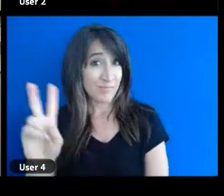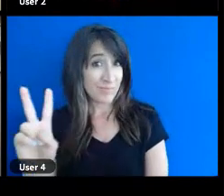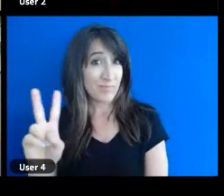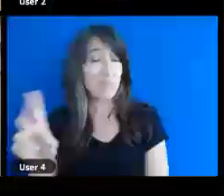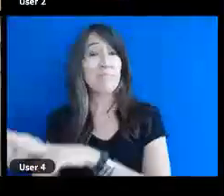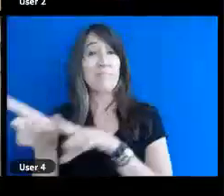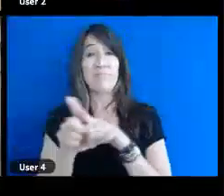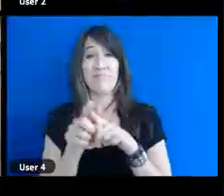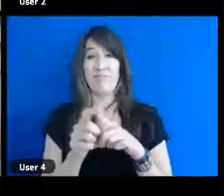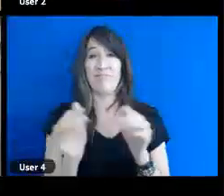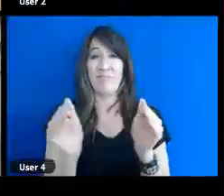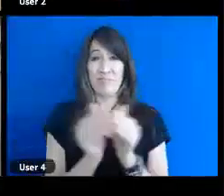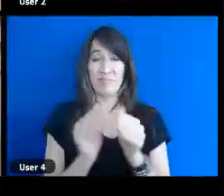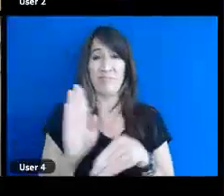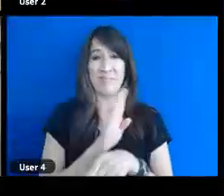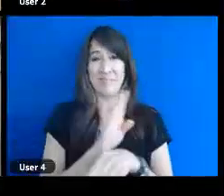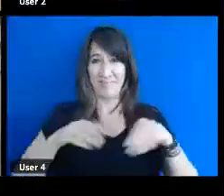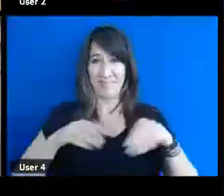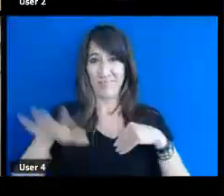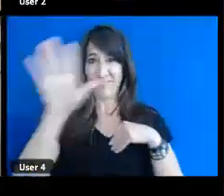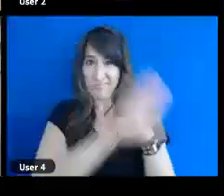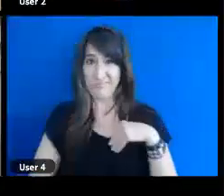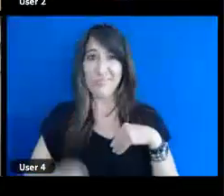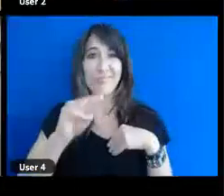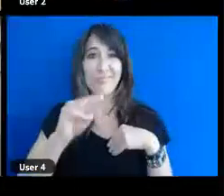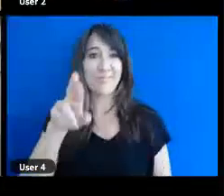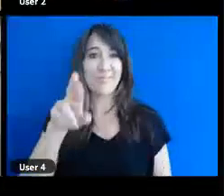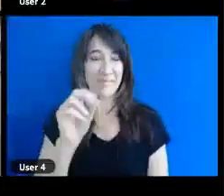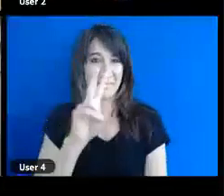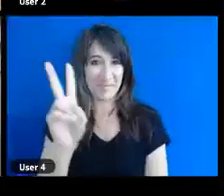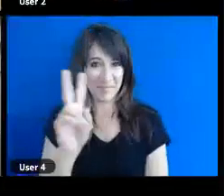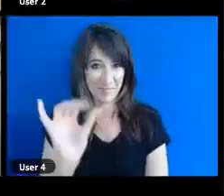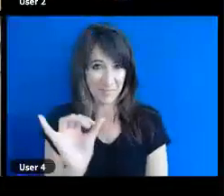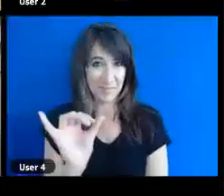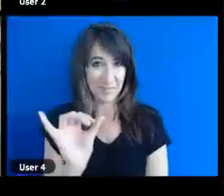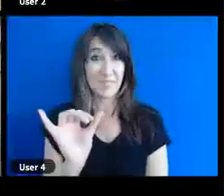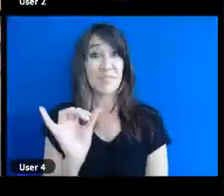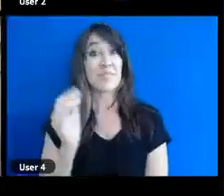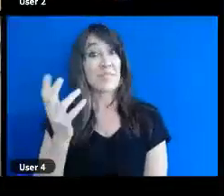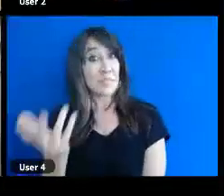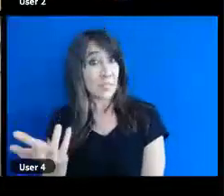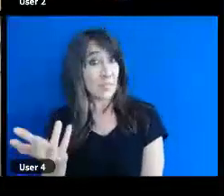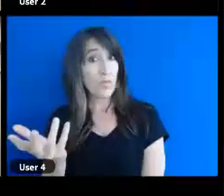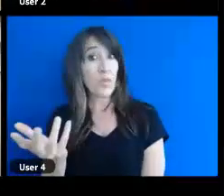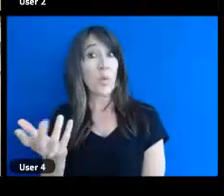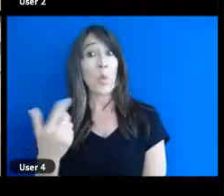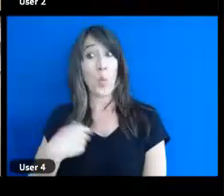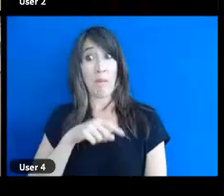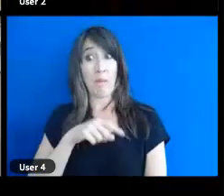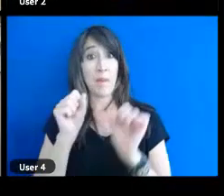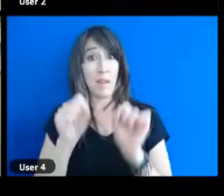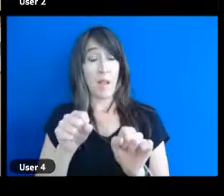some small business owners throughout Metro Vancouver as well, and that is the result. As a